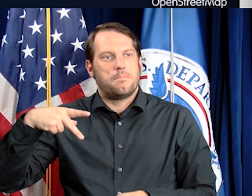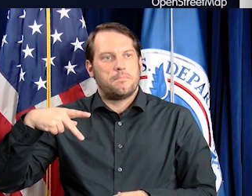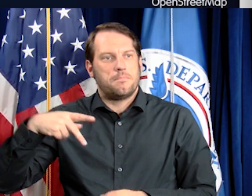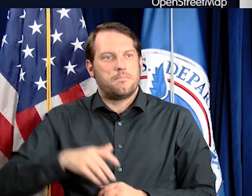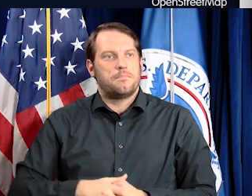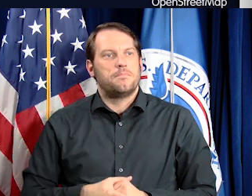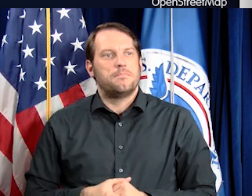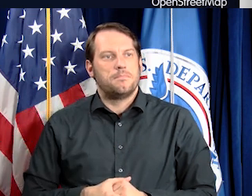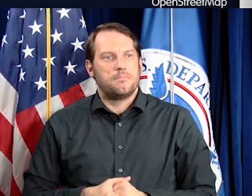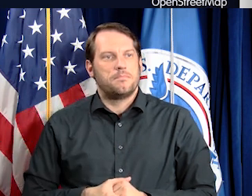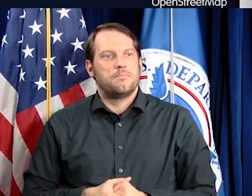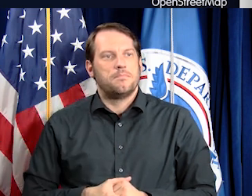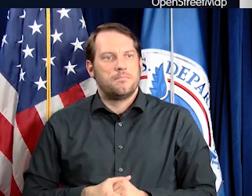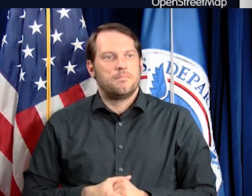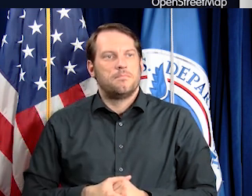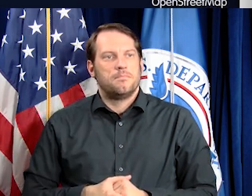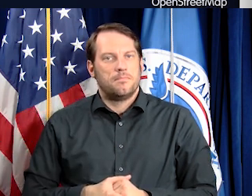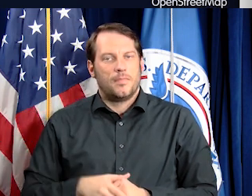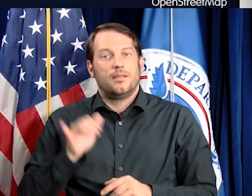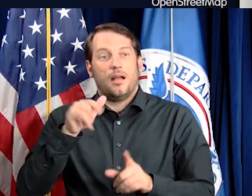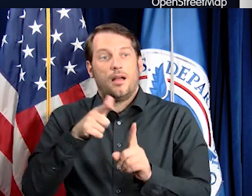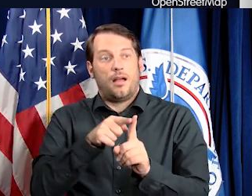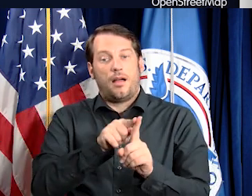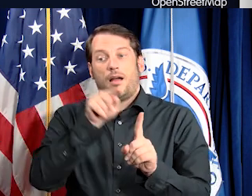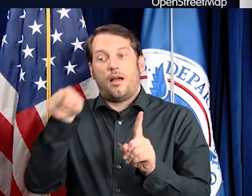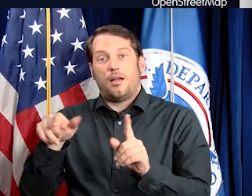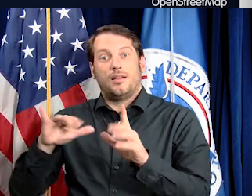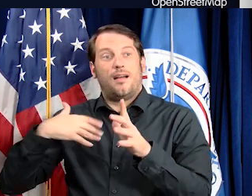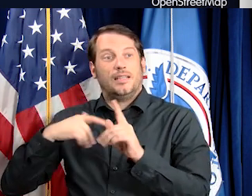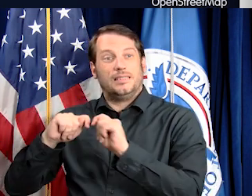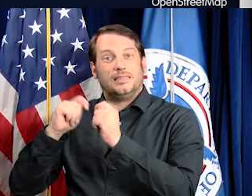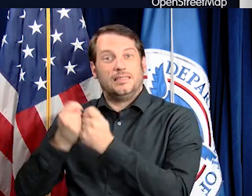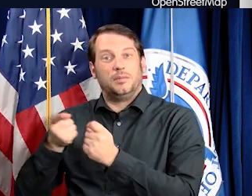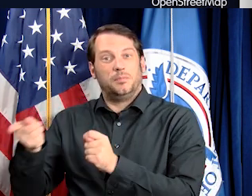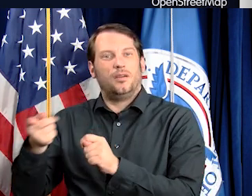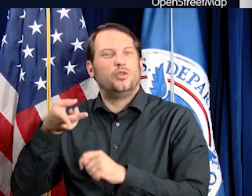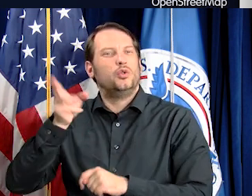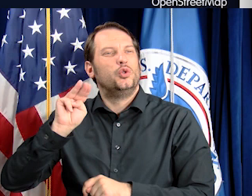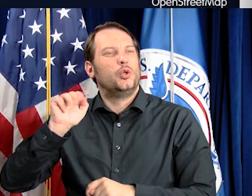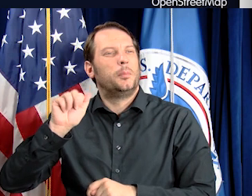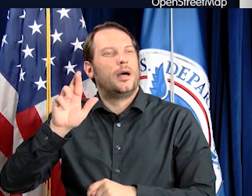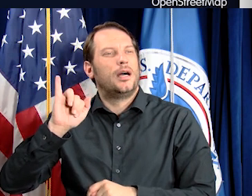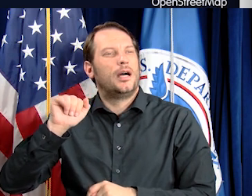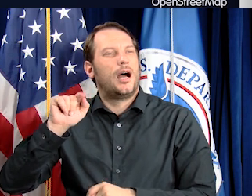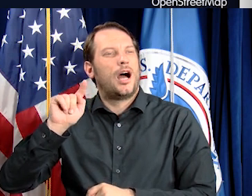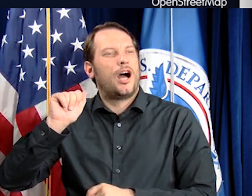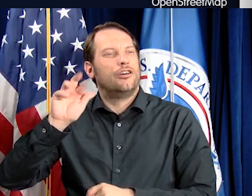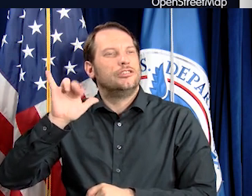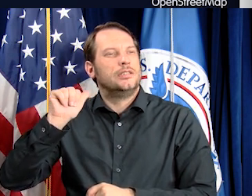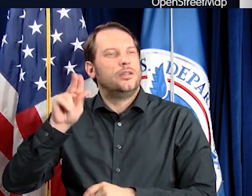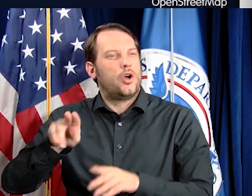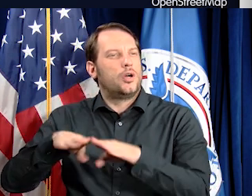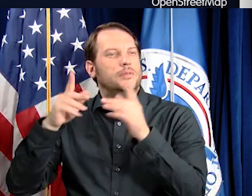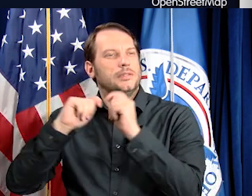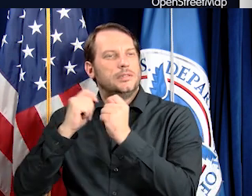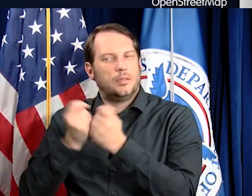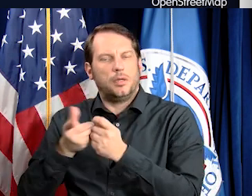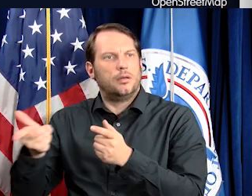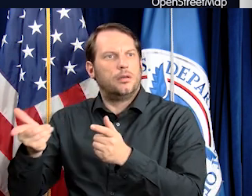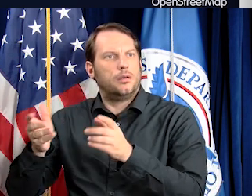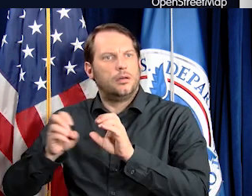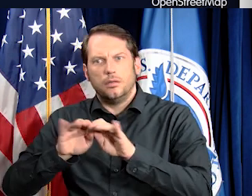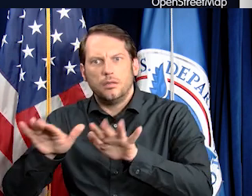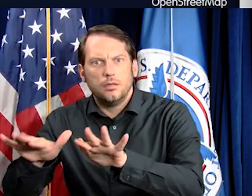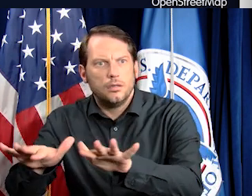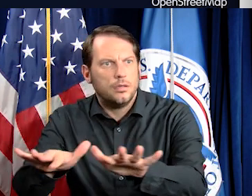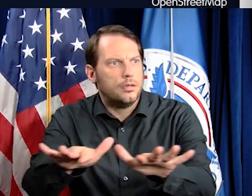OpenStreetMap team. They were able to leverage over 500 volunteer mappers, OpenStreetMappers, around the world from 29